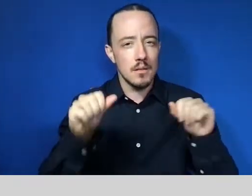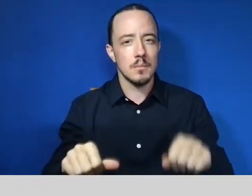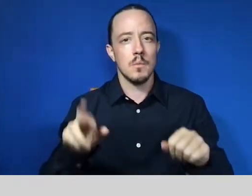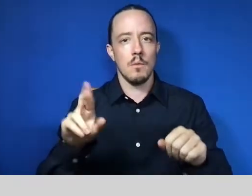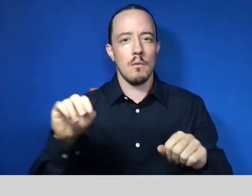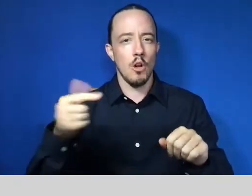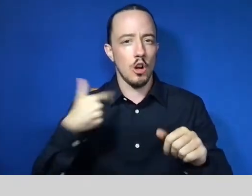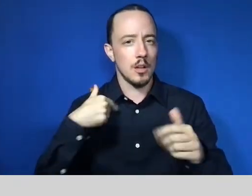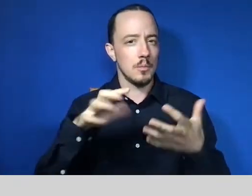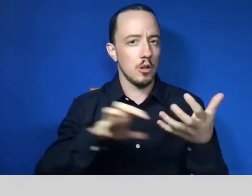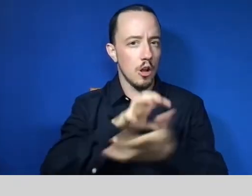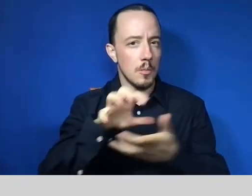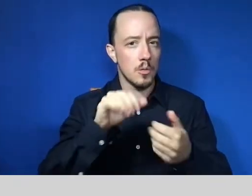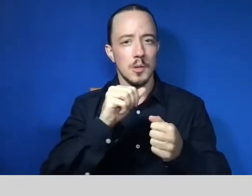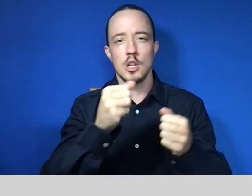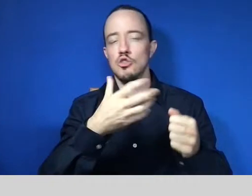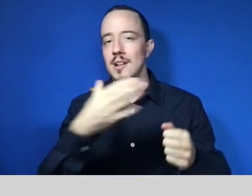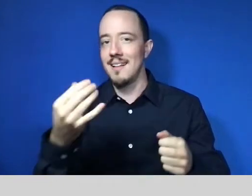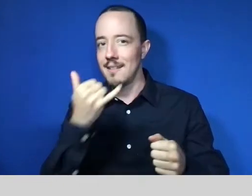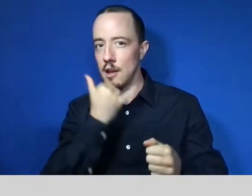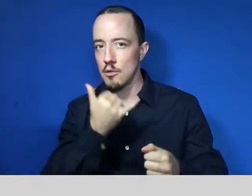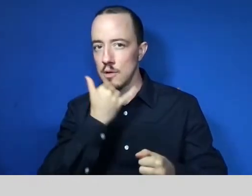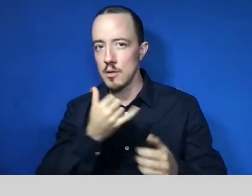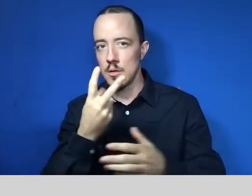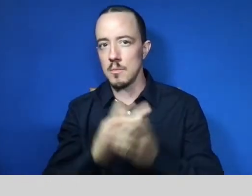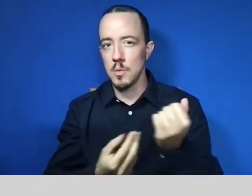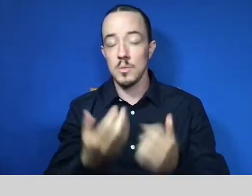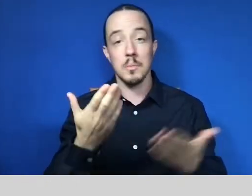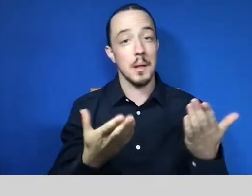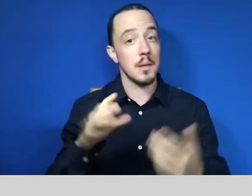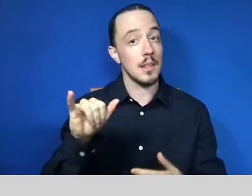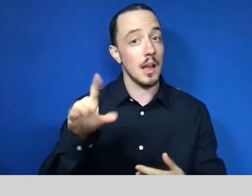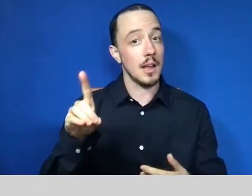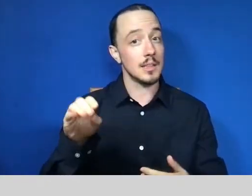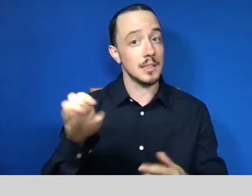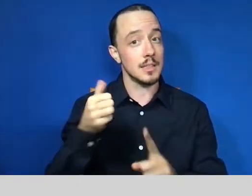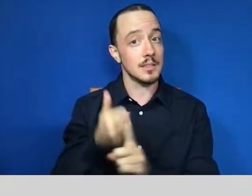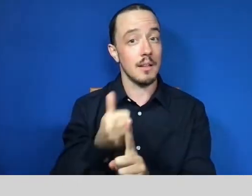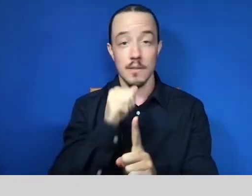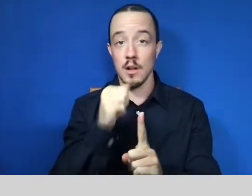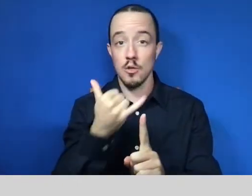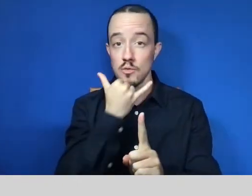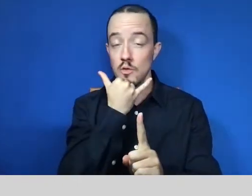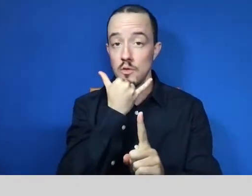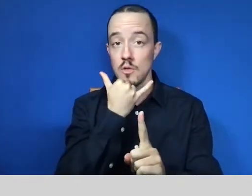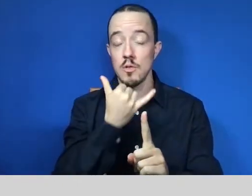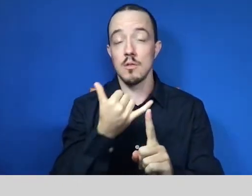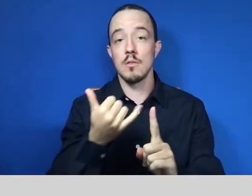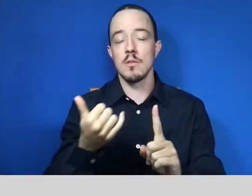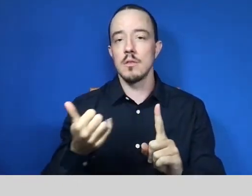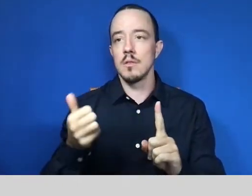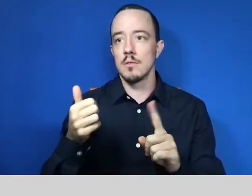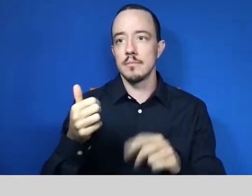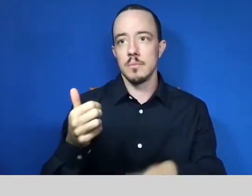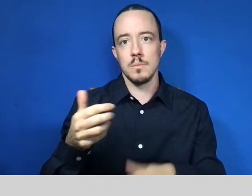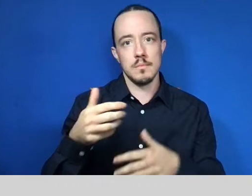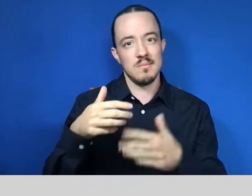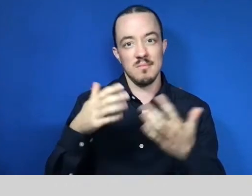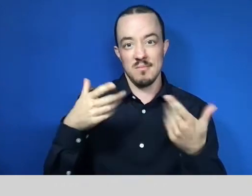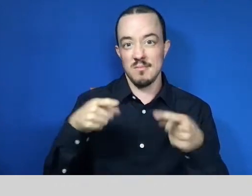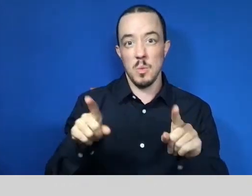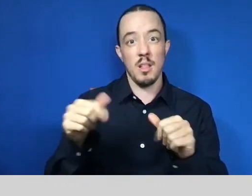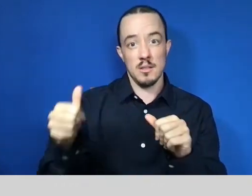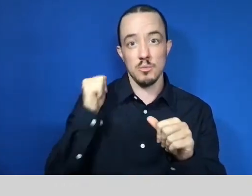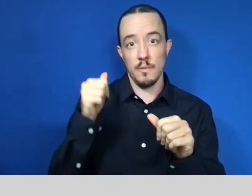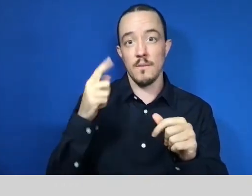argument combination ever. So maybe IDE is not wrong that it does not show us any